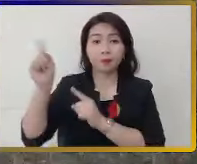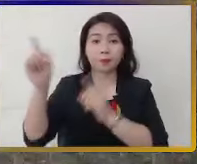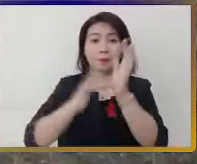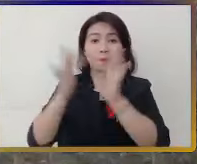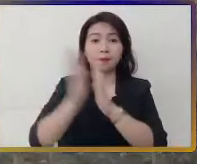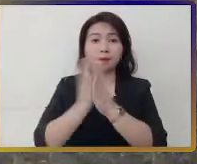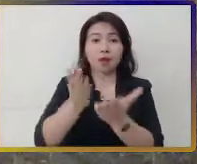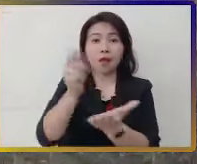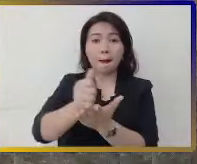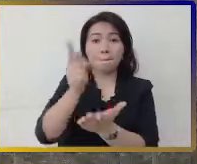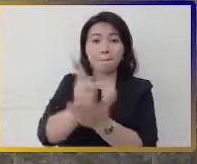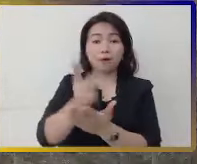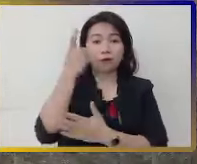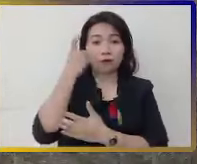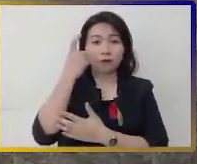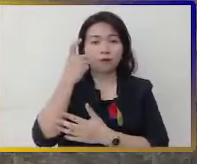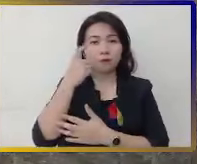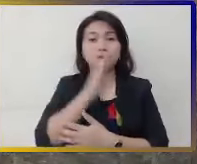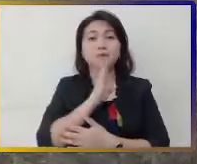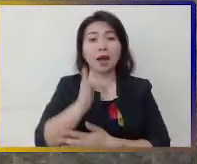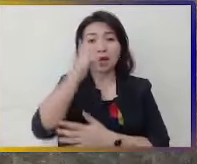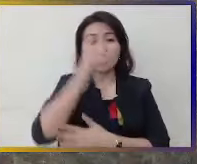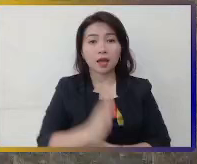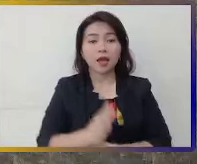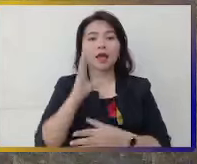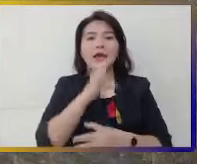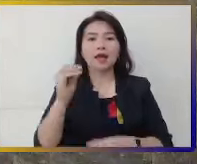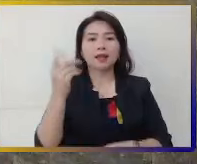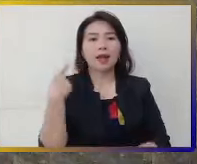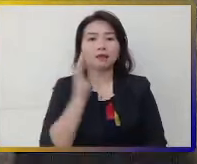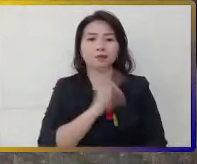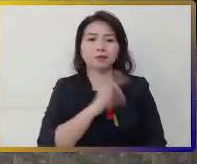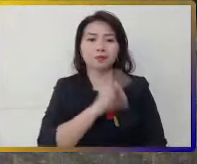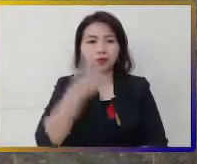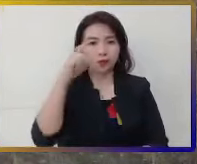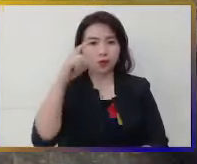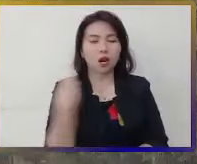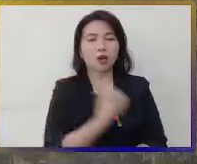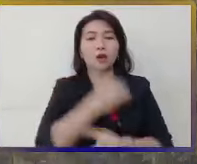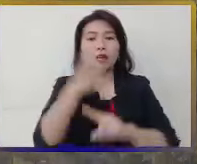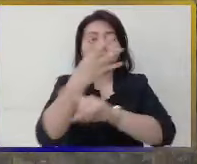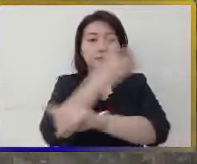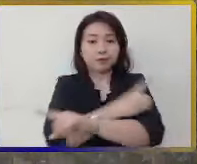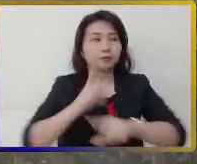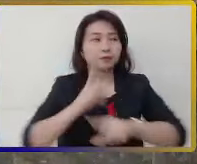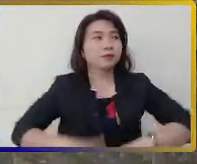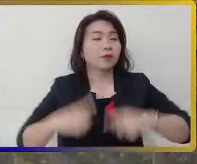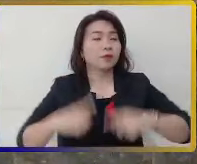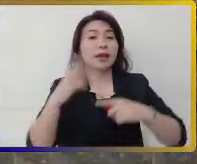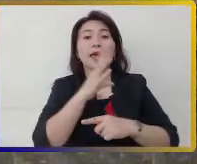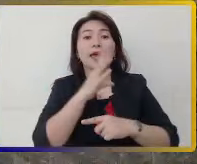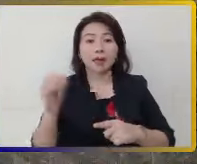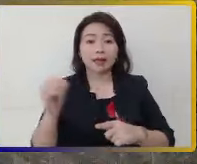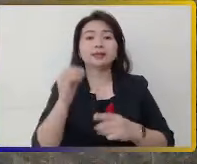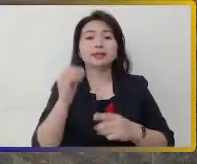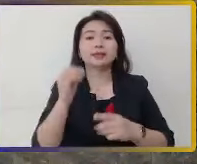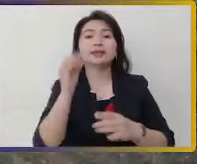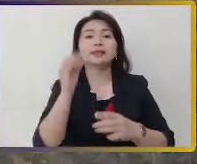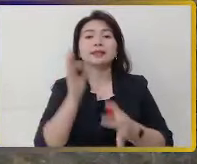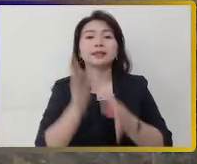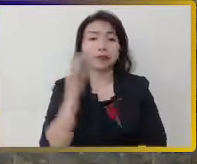is profitable for our daily living. And if it is profitable for our daily living, once it